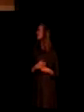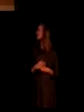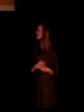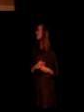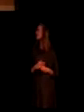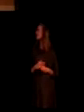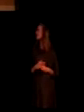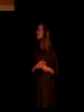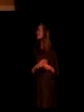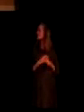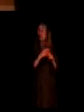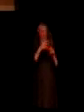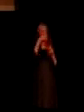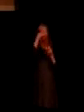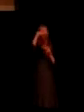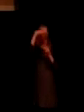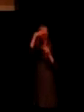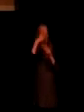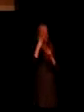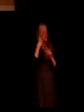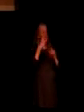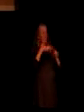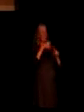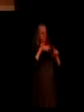this is what the satellite saw,